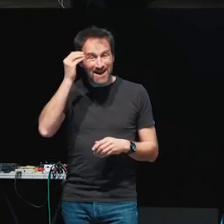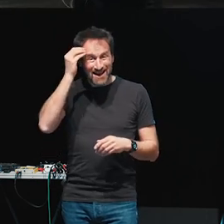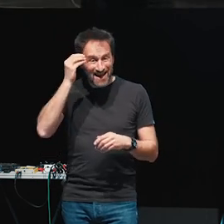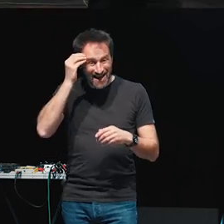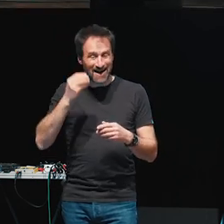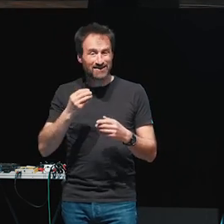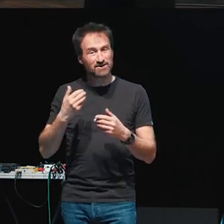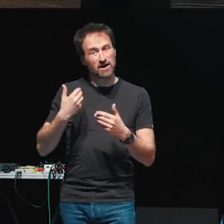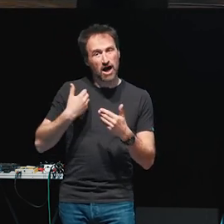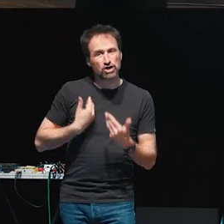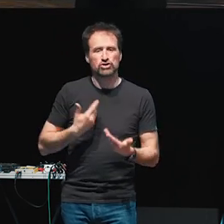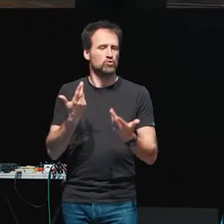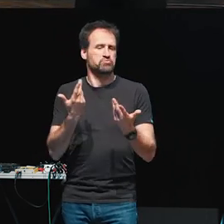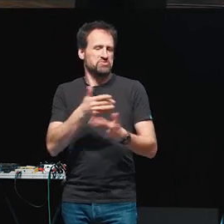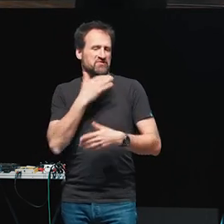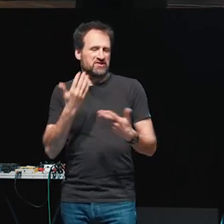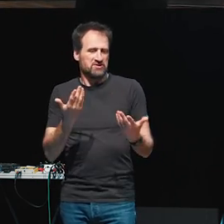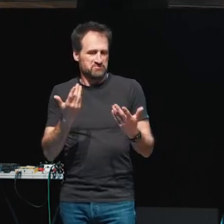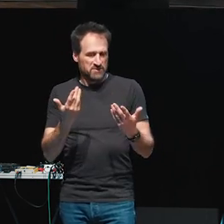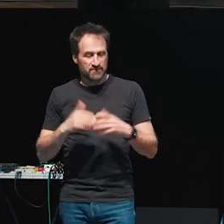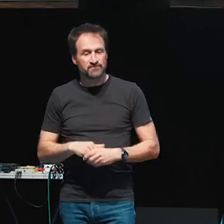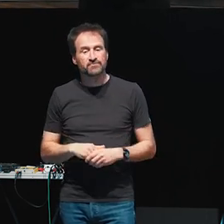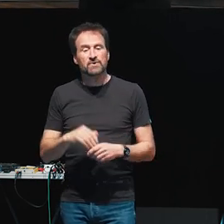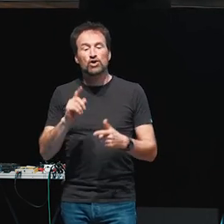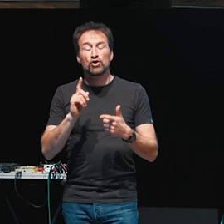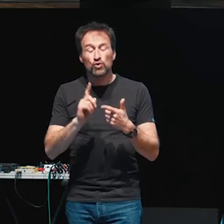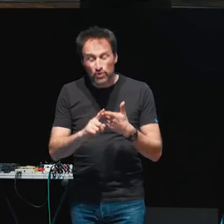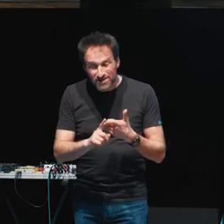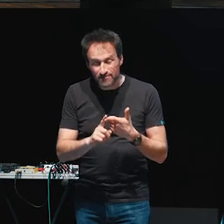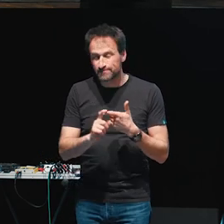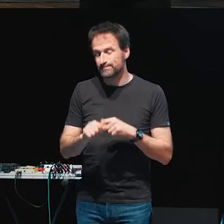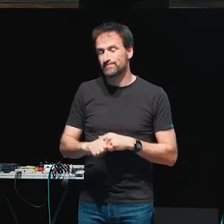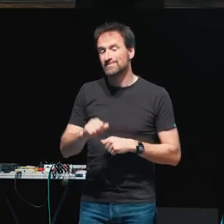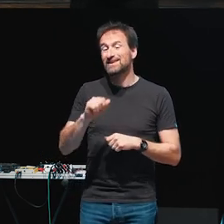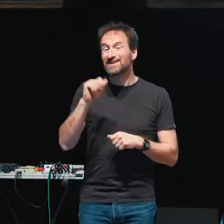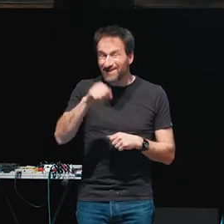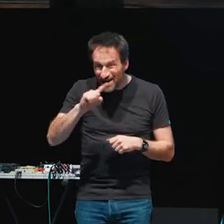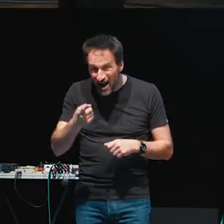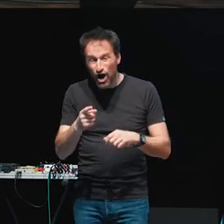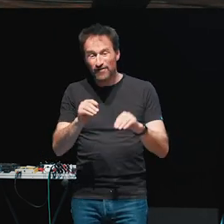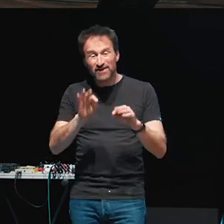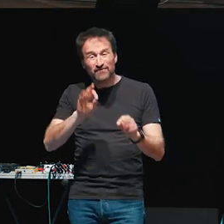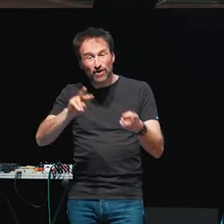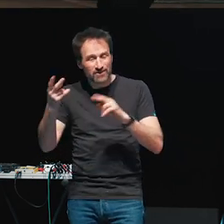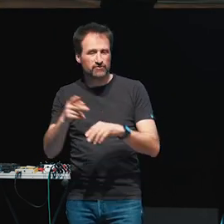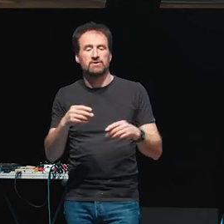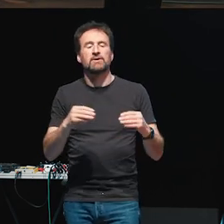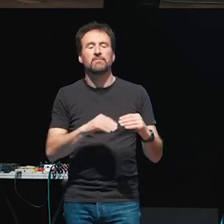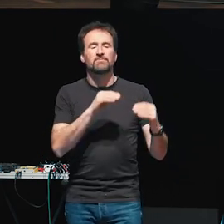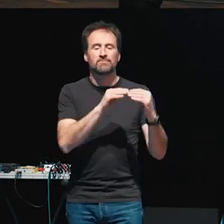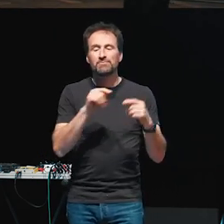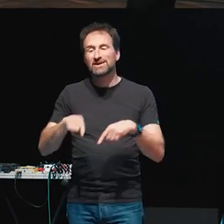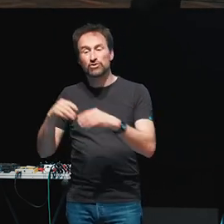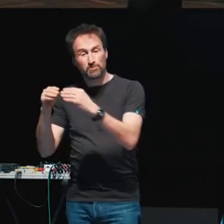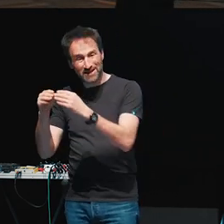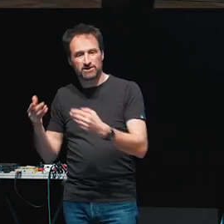And not only this, it's also used for other things, like peer-to-peer real-time